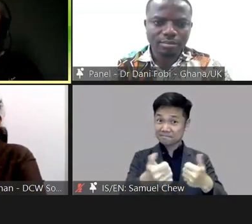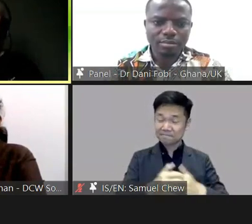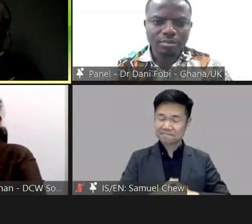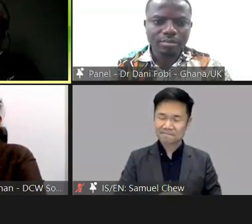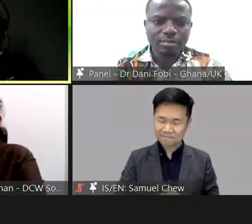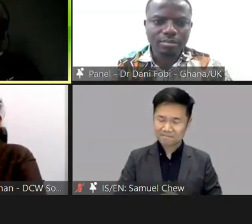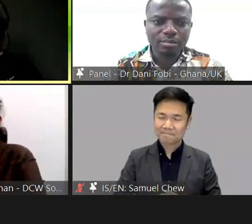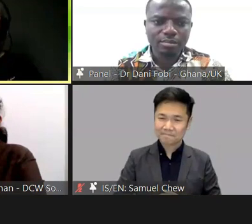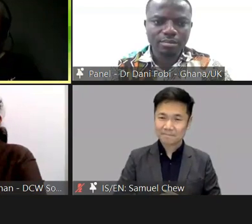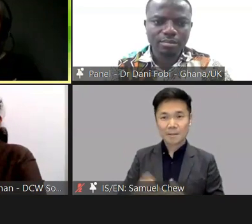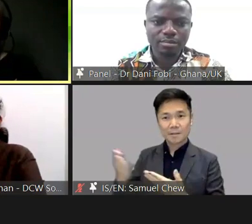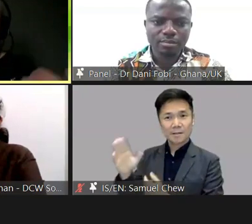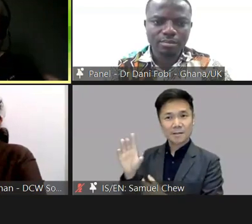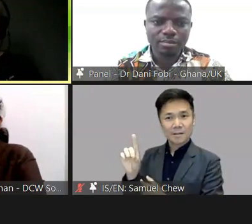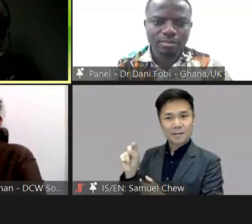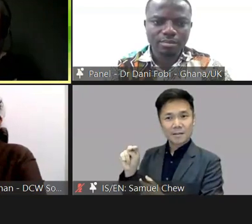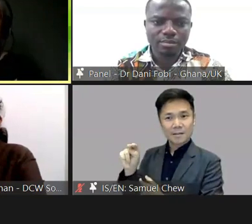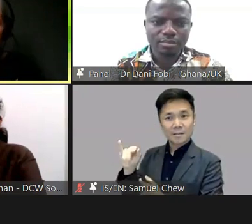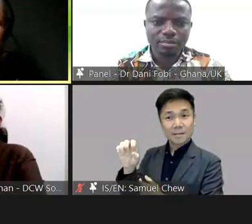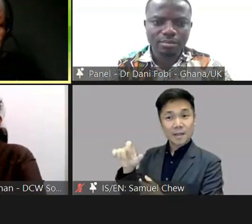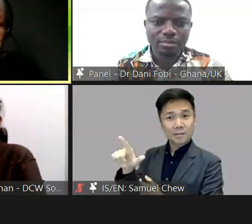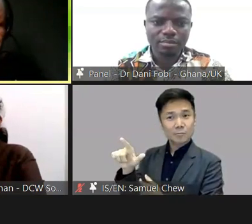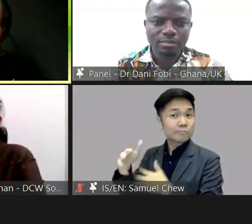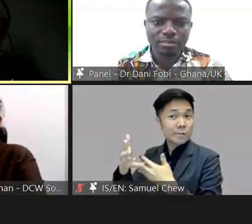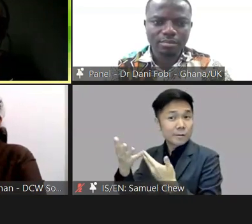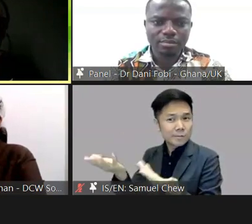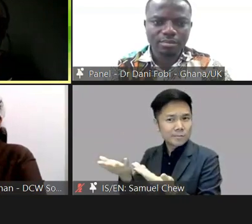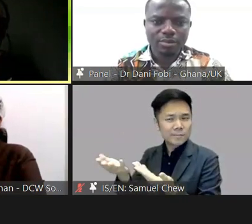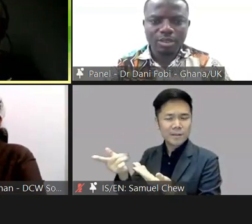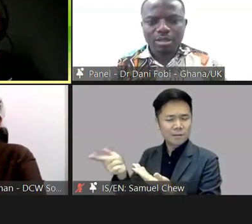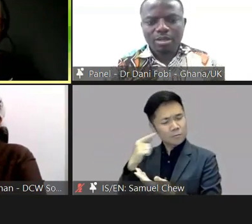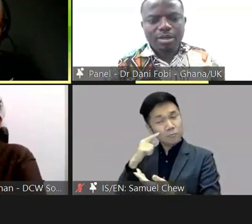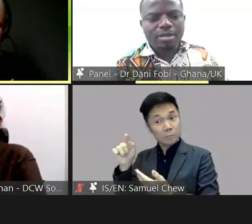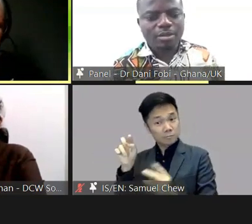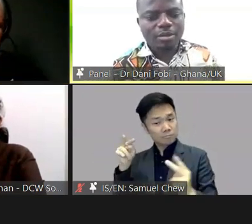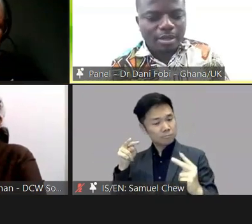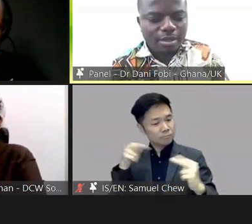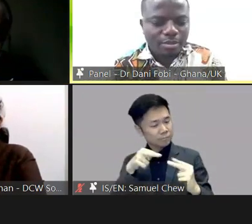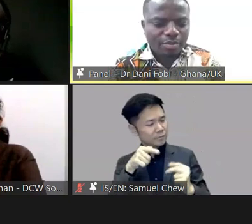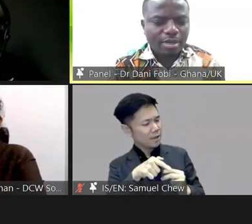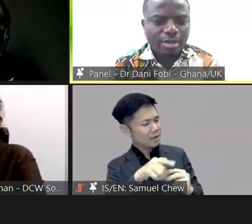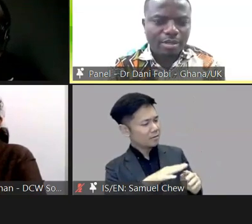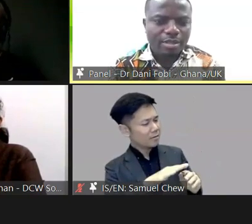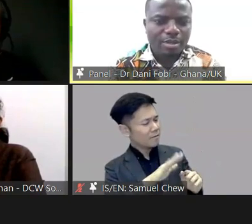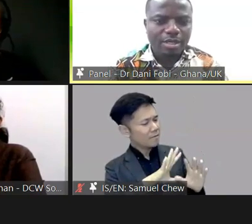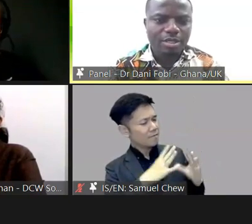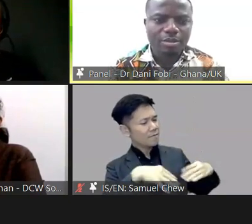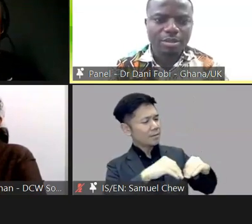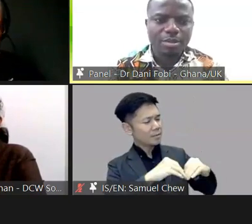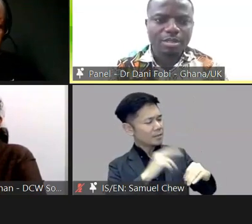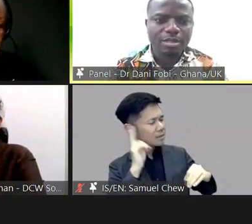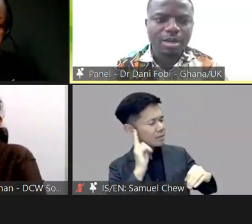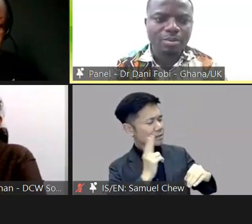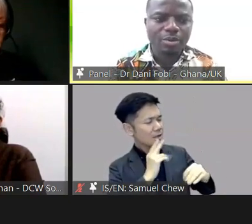So what advice would you give, or what would you say to a family? All right, so I think we've encountered similar